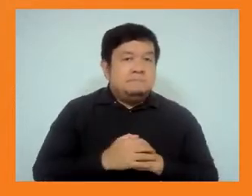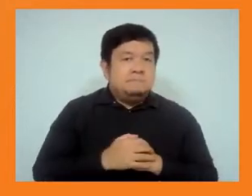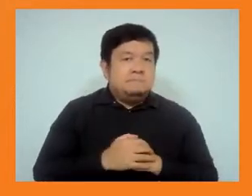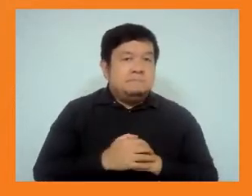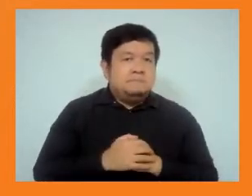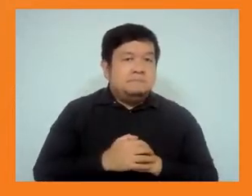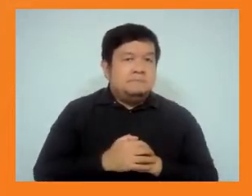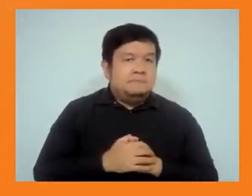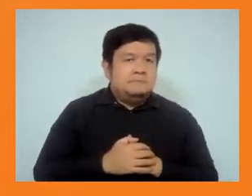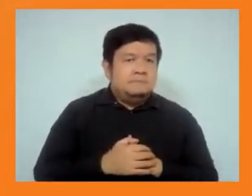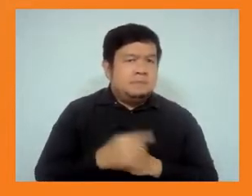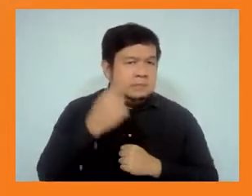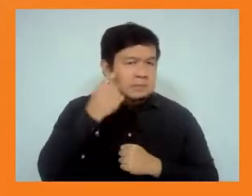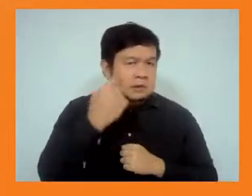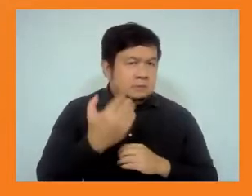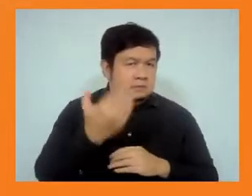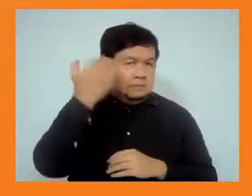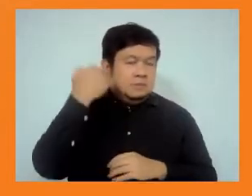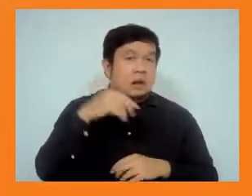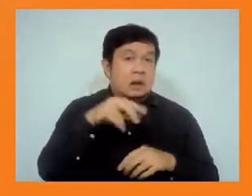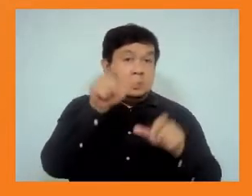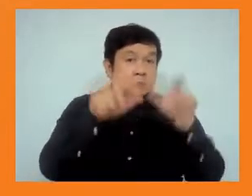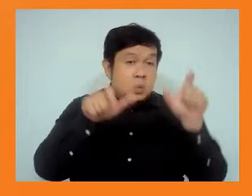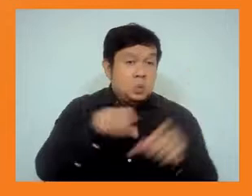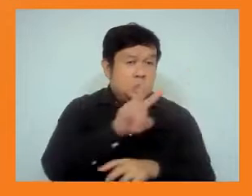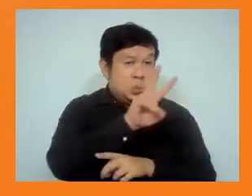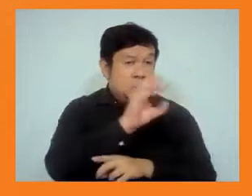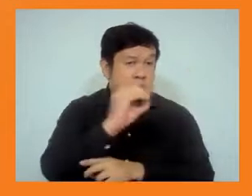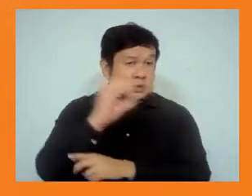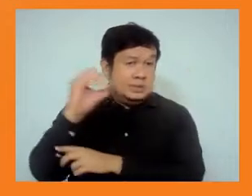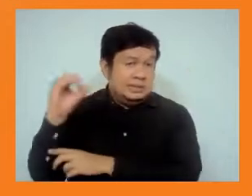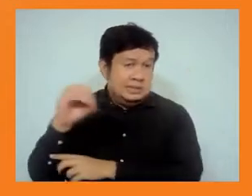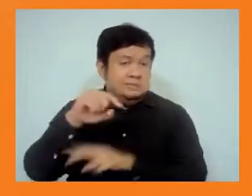things are going right now. Bruce, over to you.